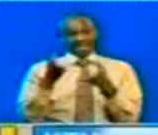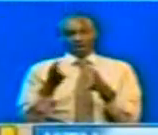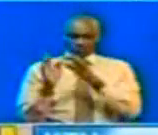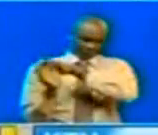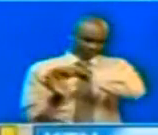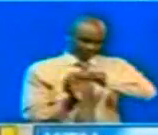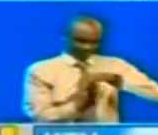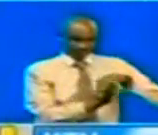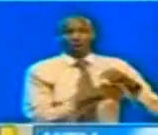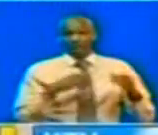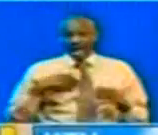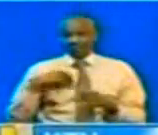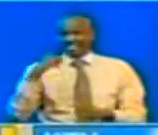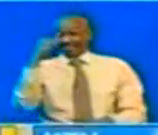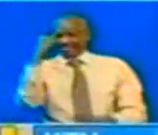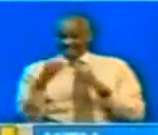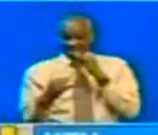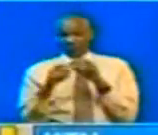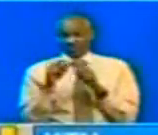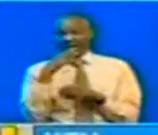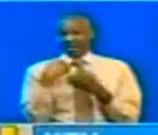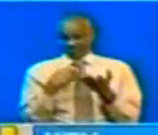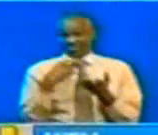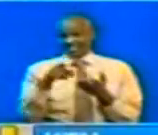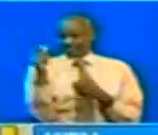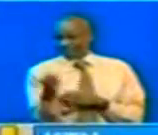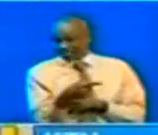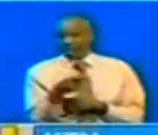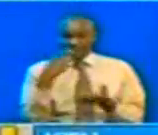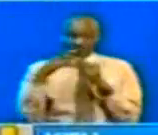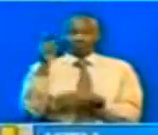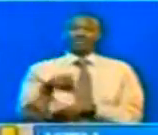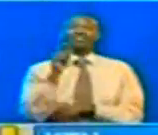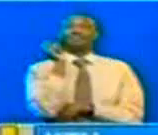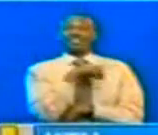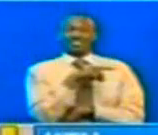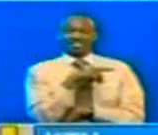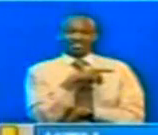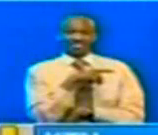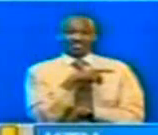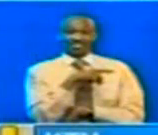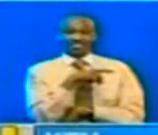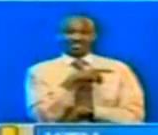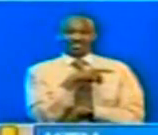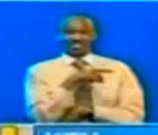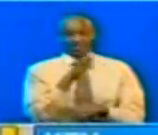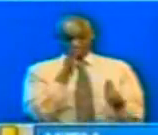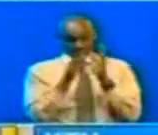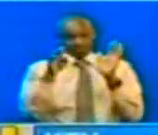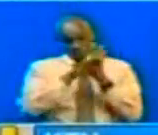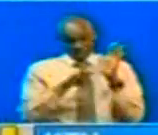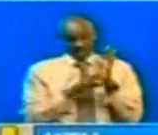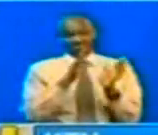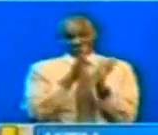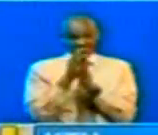issue. A deadline is looming very soon. By the end of this month, you hope to have completed the restructuring program, or